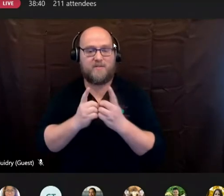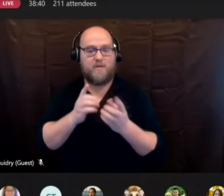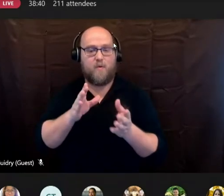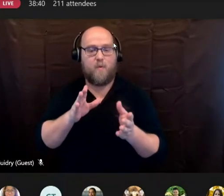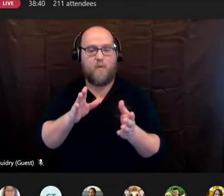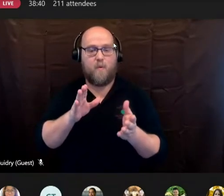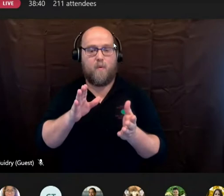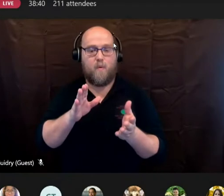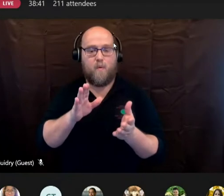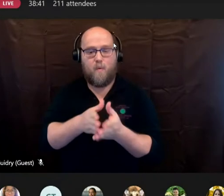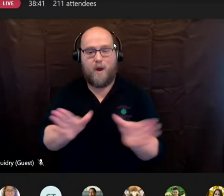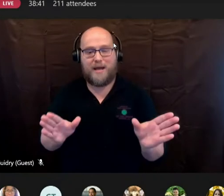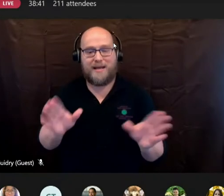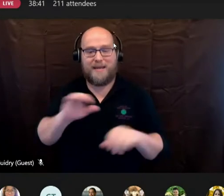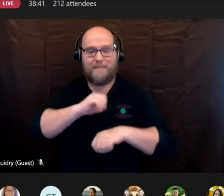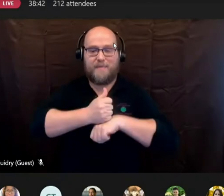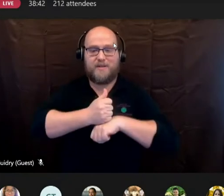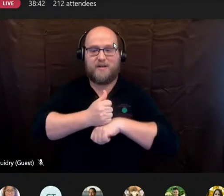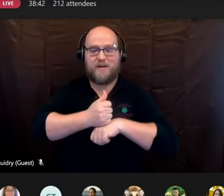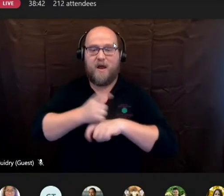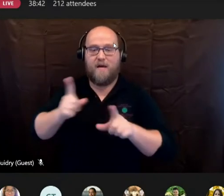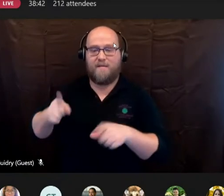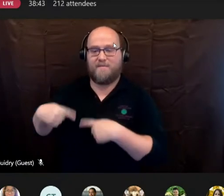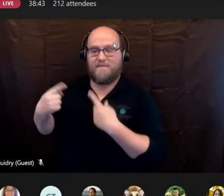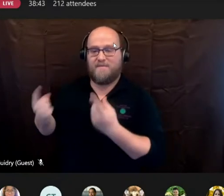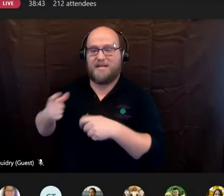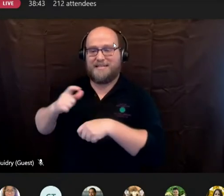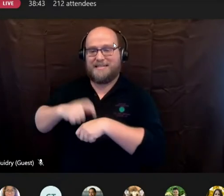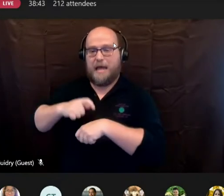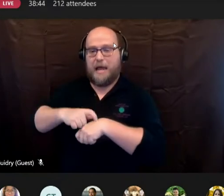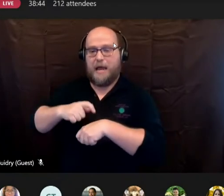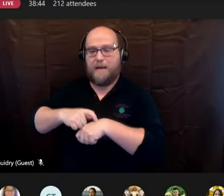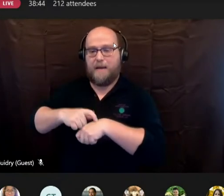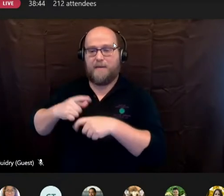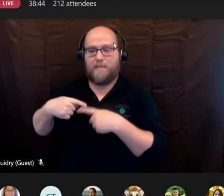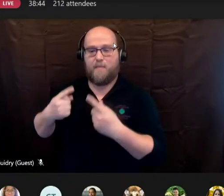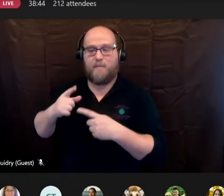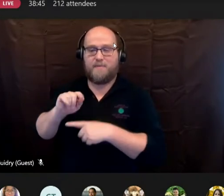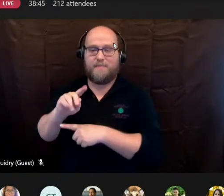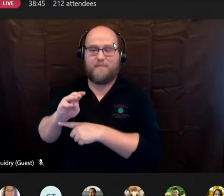and Ethnic Studies. And finally, college and career readiness efforts